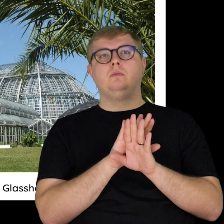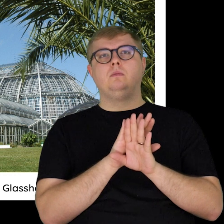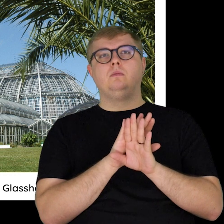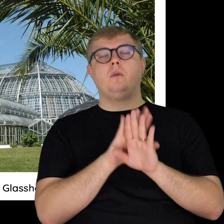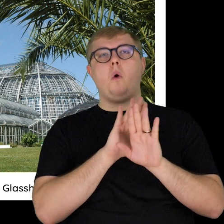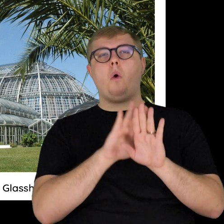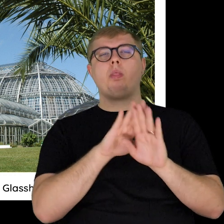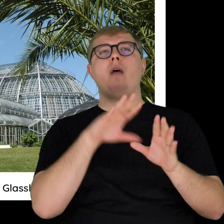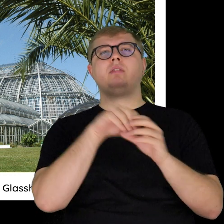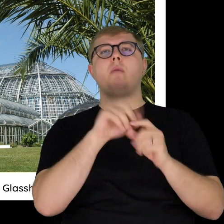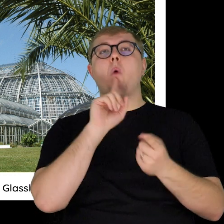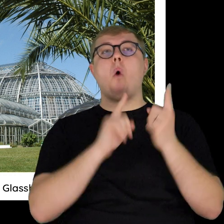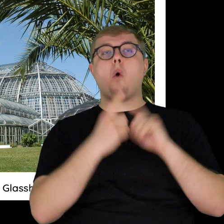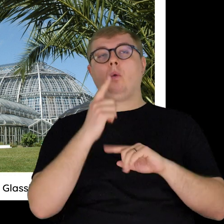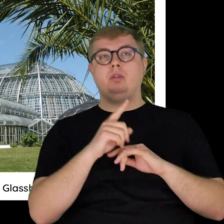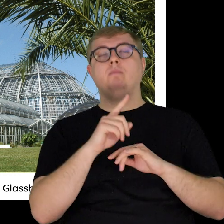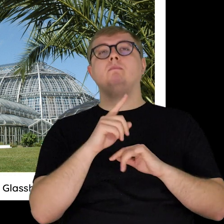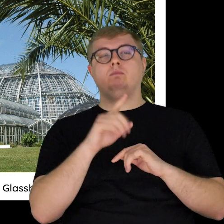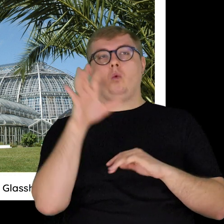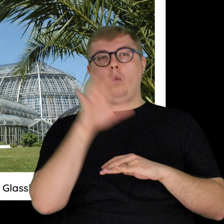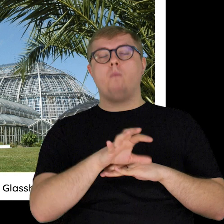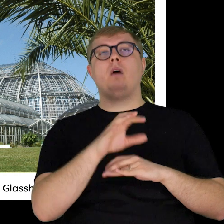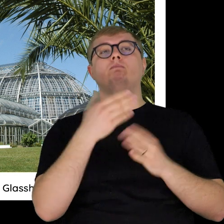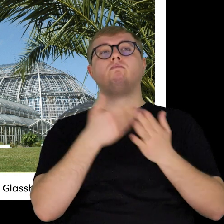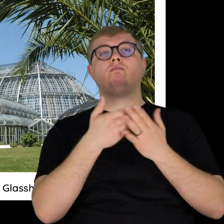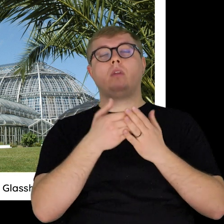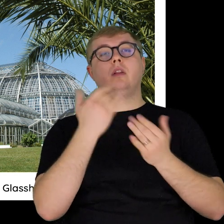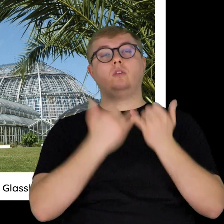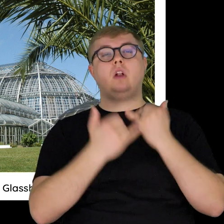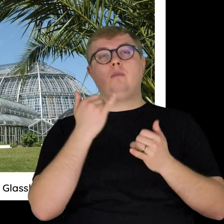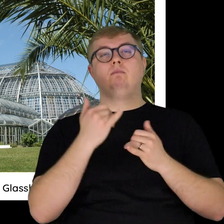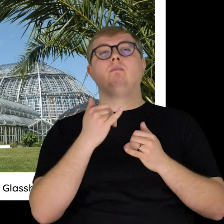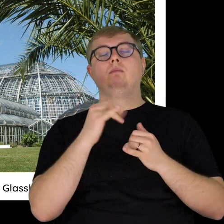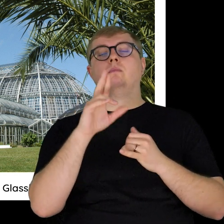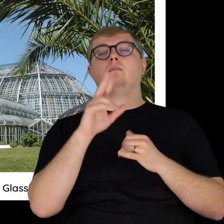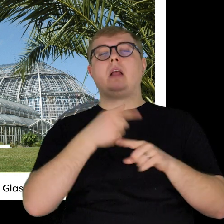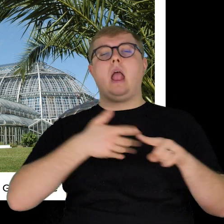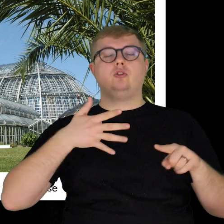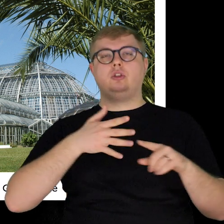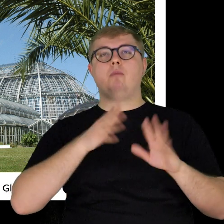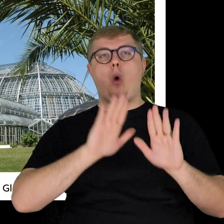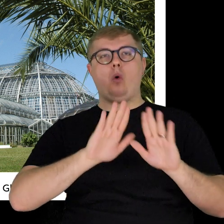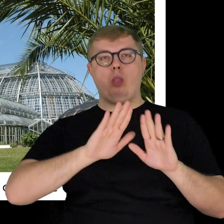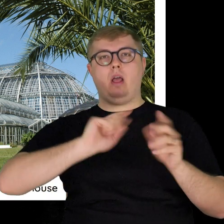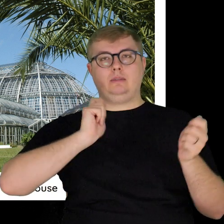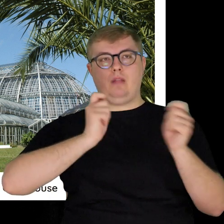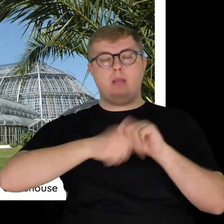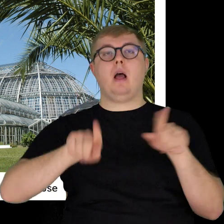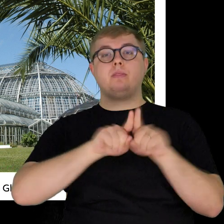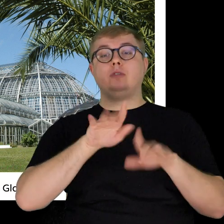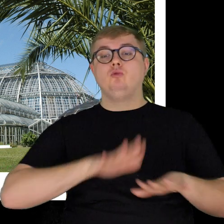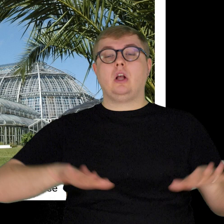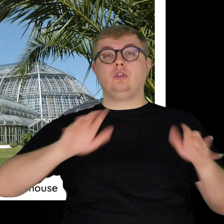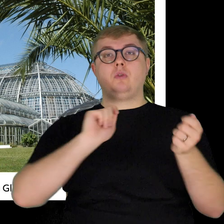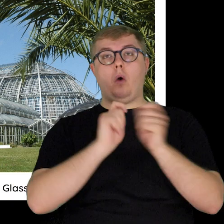with. So on one hand, as this conservation regime changes, so too do these spaces of conservation, which the botanic